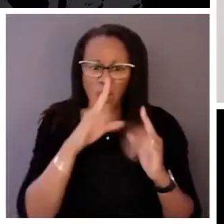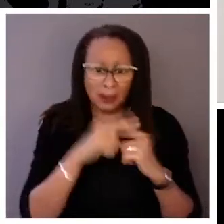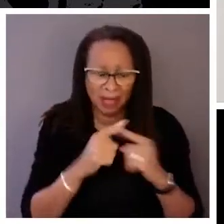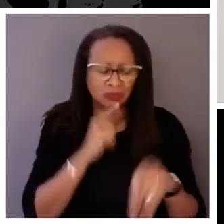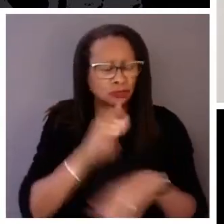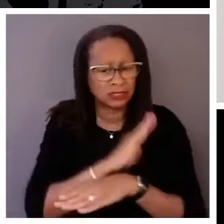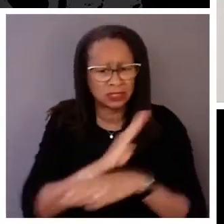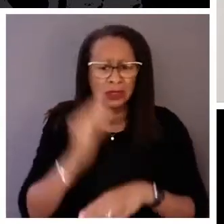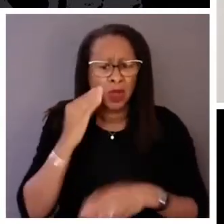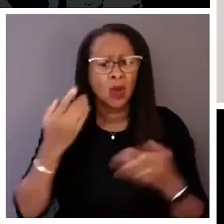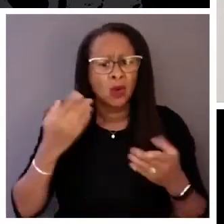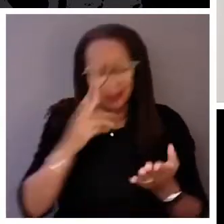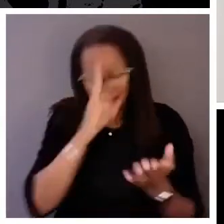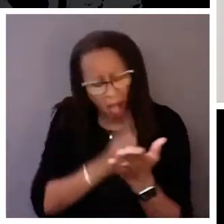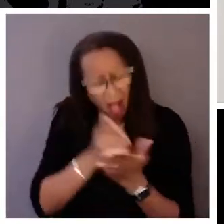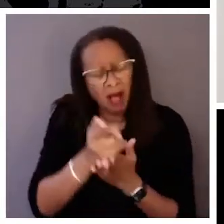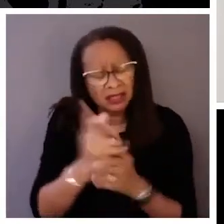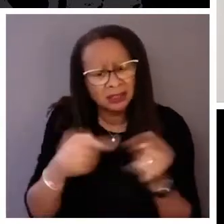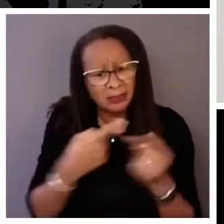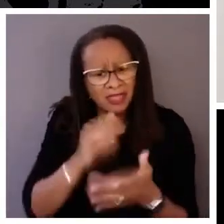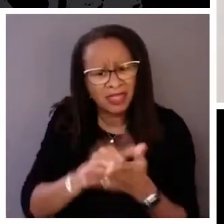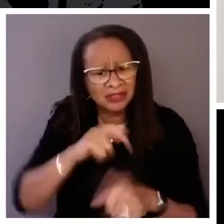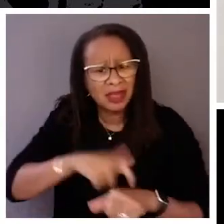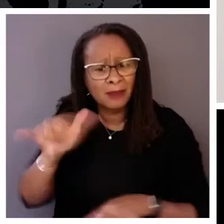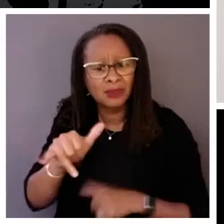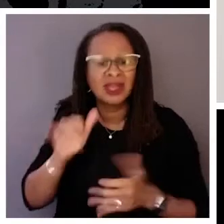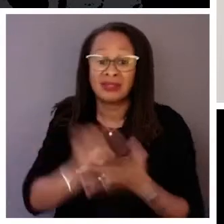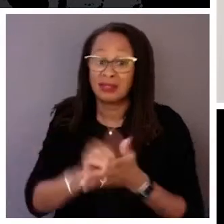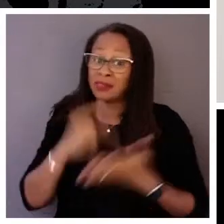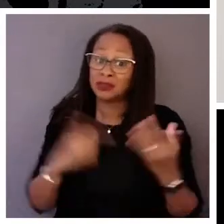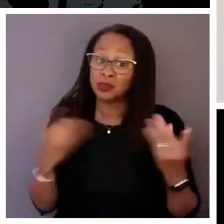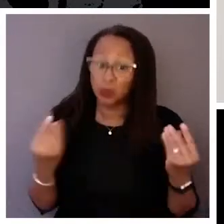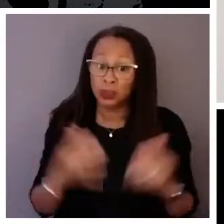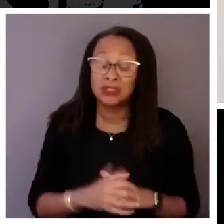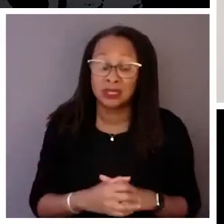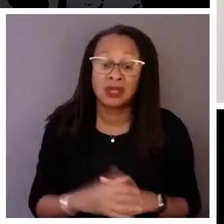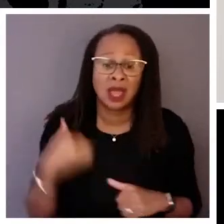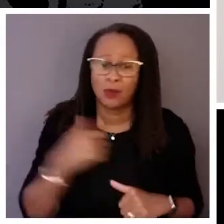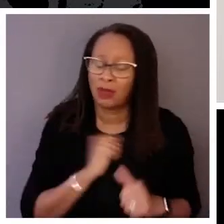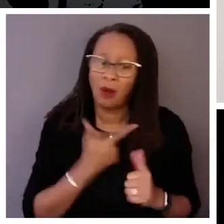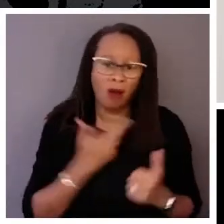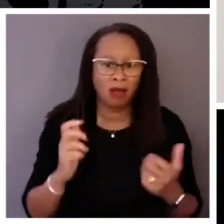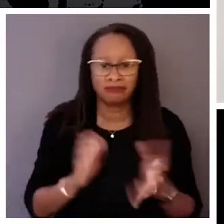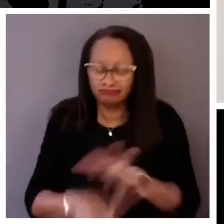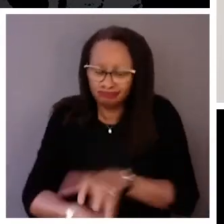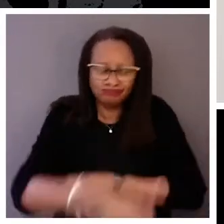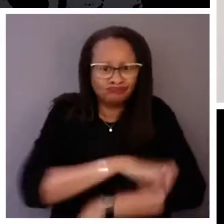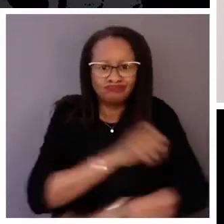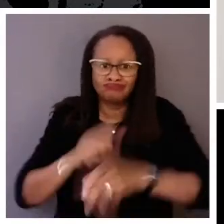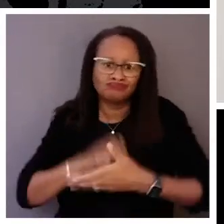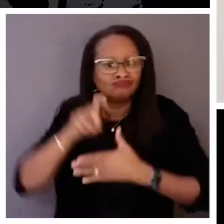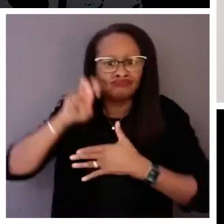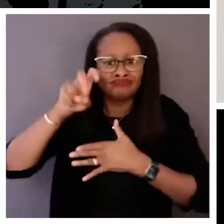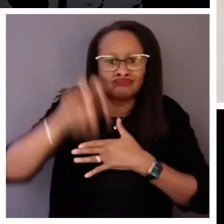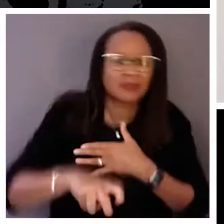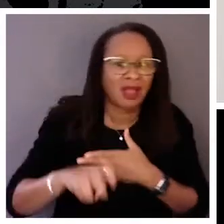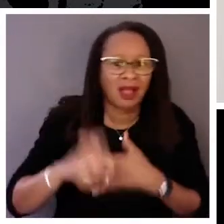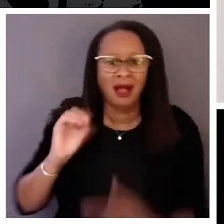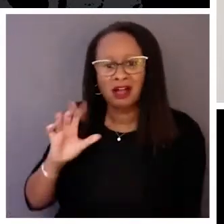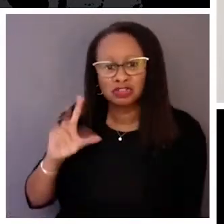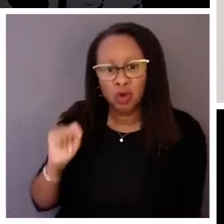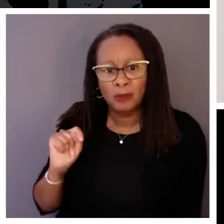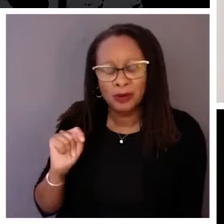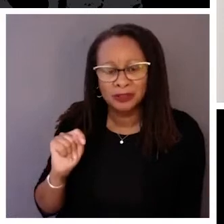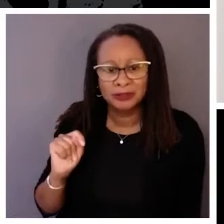be authentic about and honest about. And that's what we did. And we all jumped in